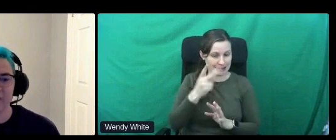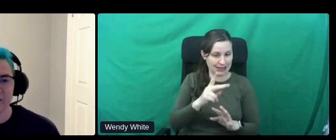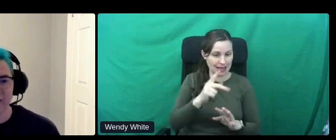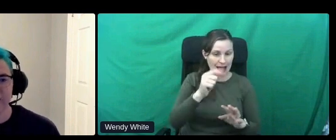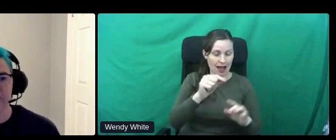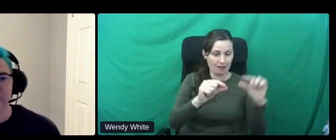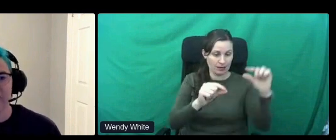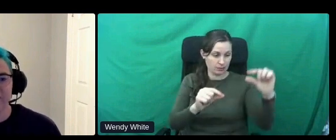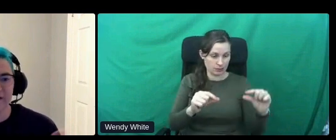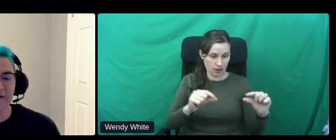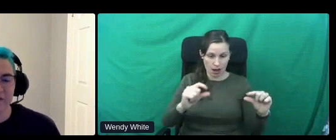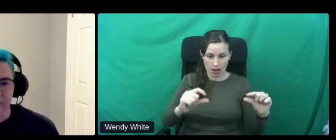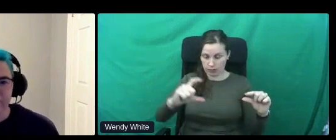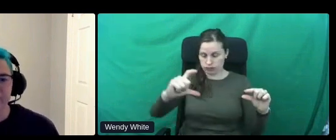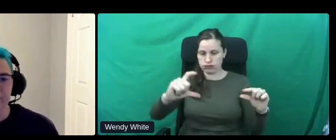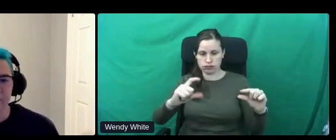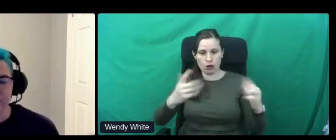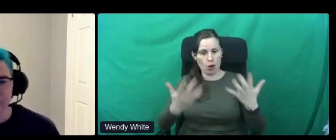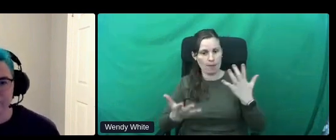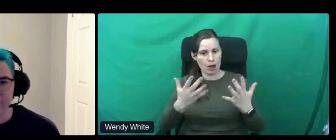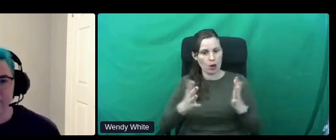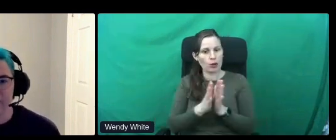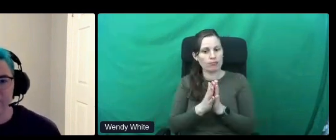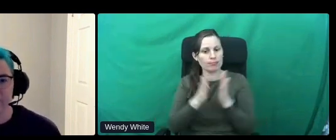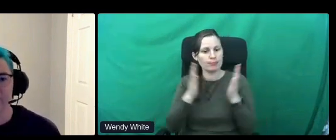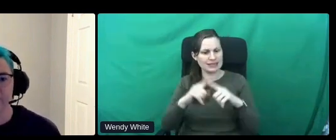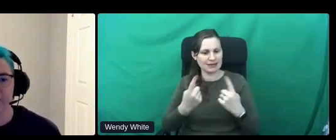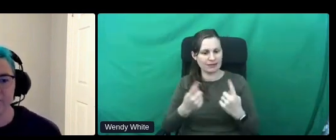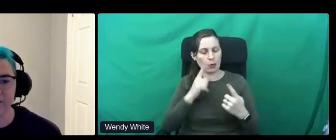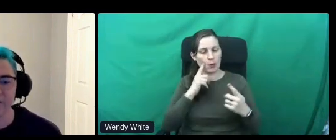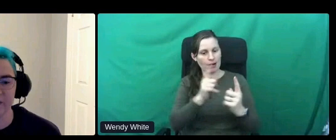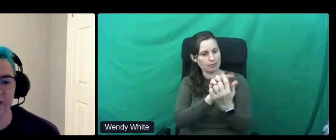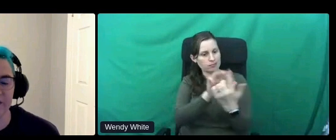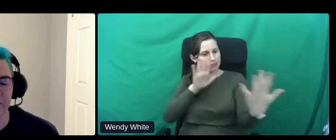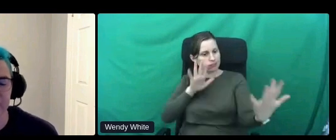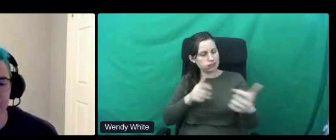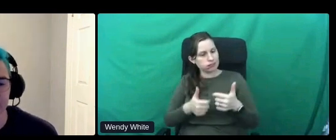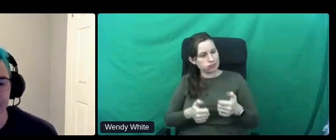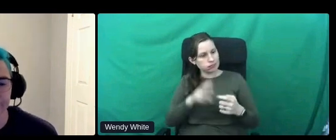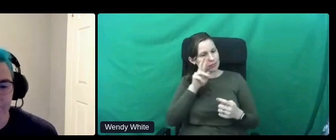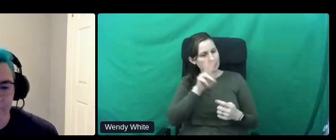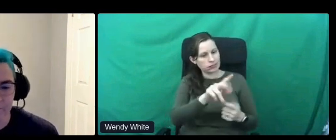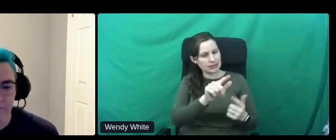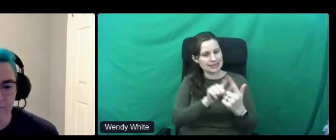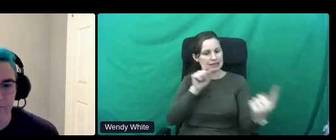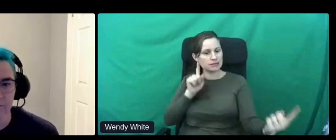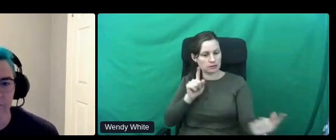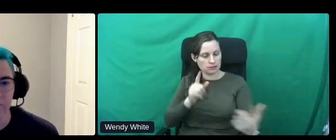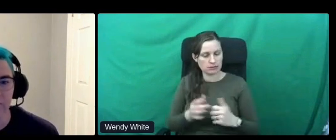in comparison, it's a huge difference when trying to read from the couch or trying to read at a distance.